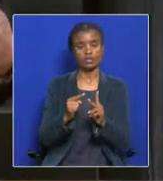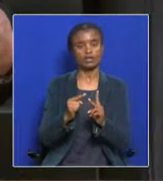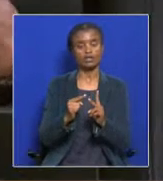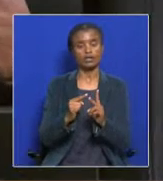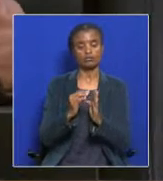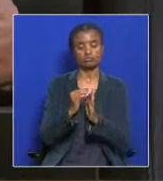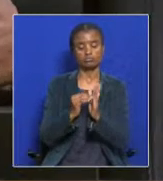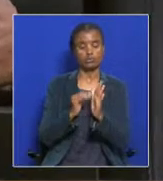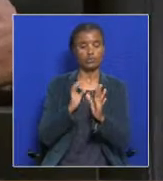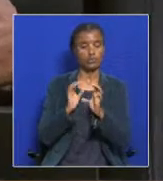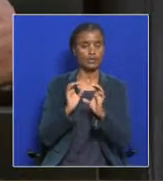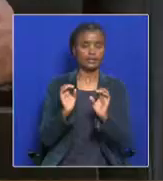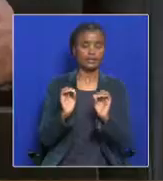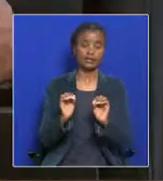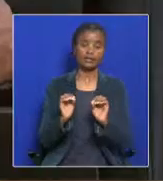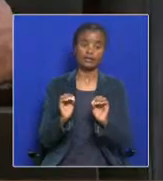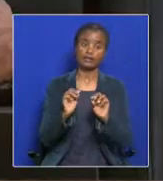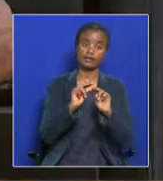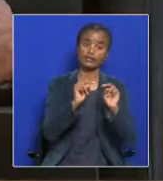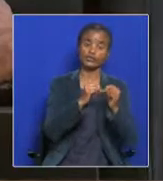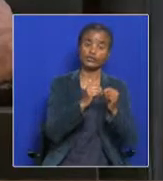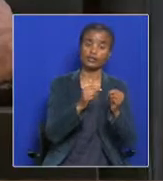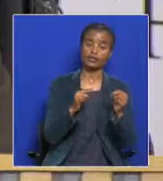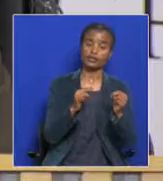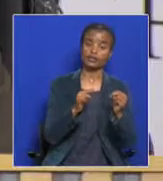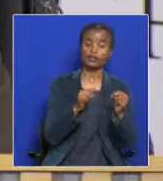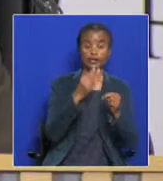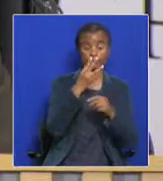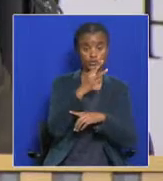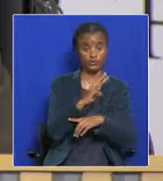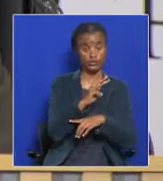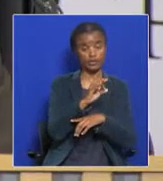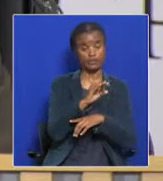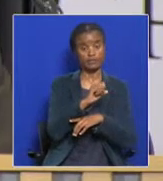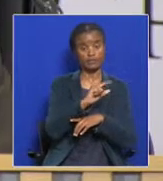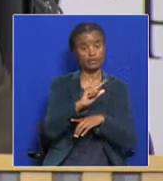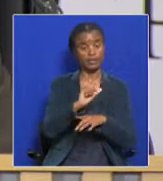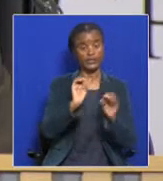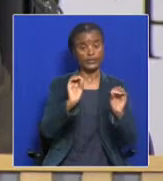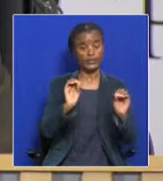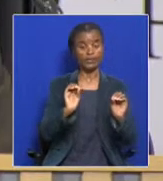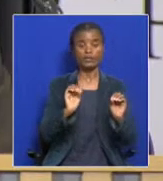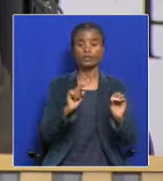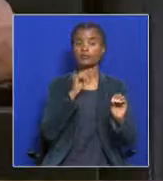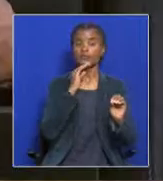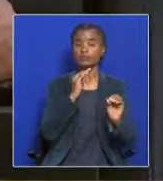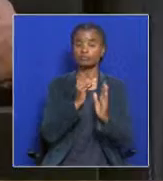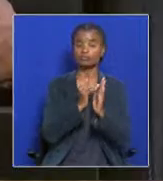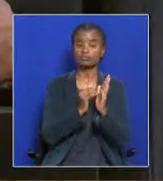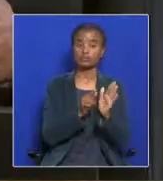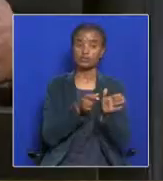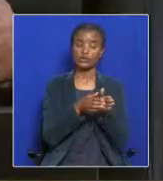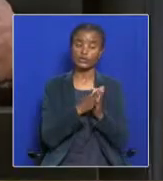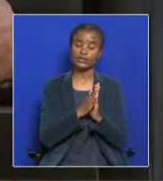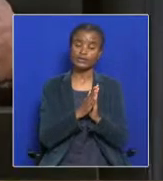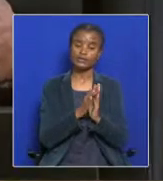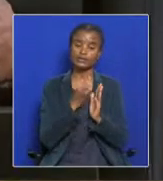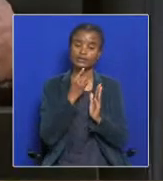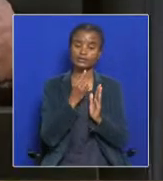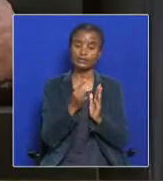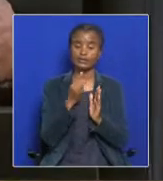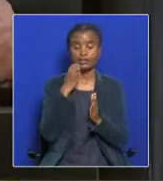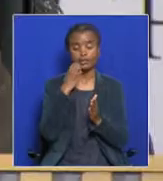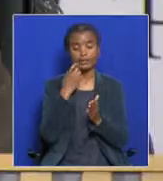to to Pretoria FSL requesting that these exhibits should be transported